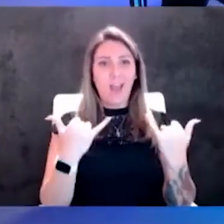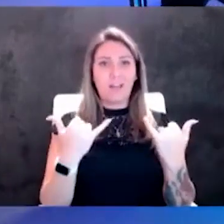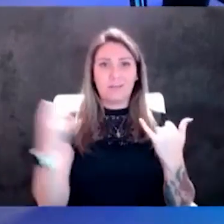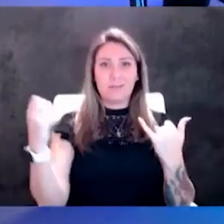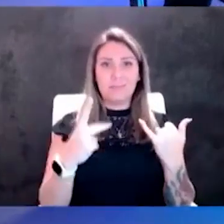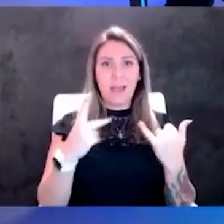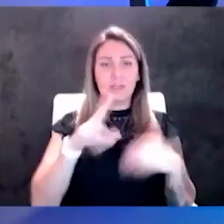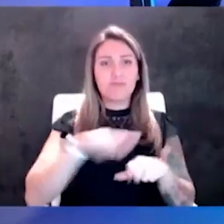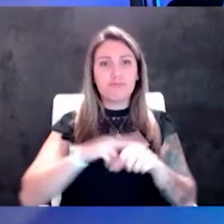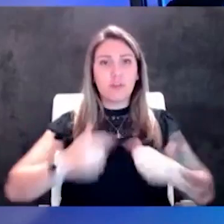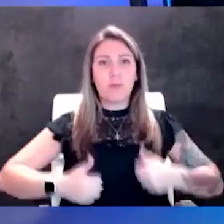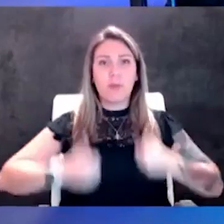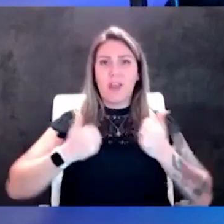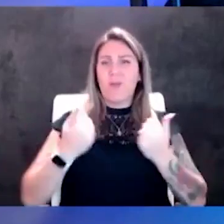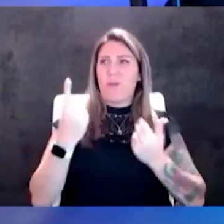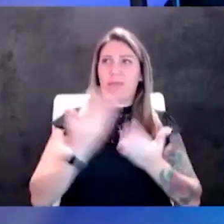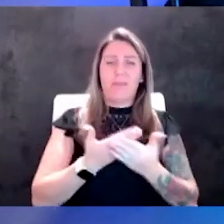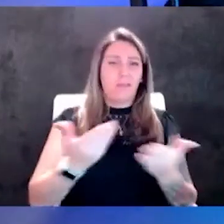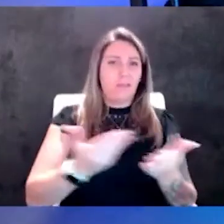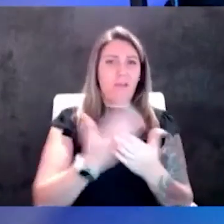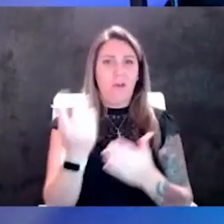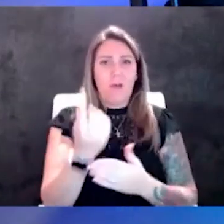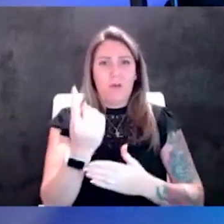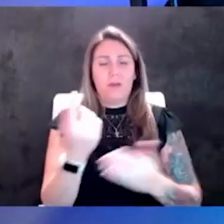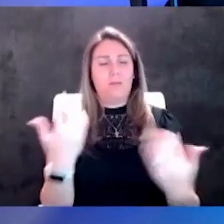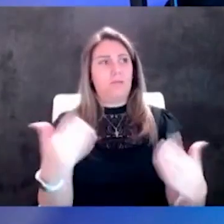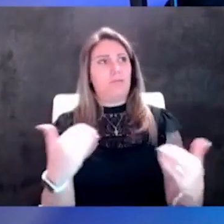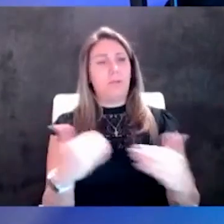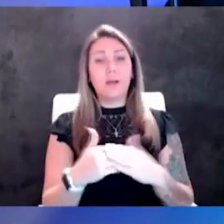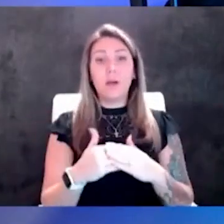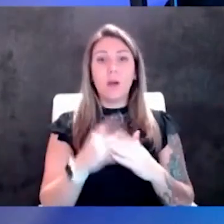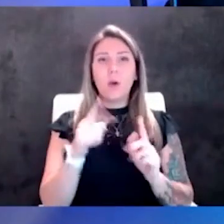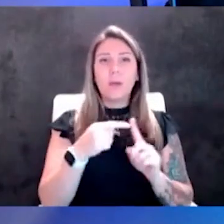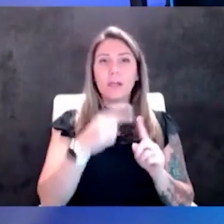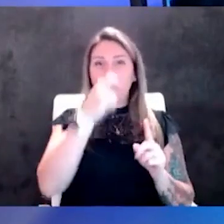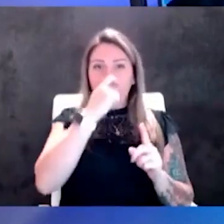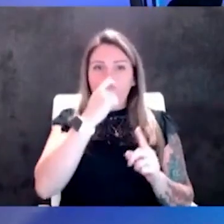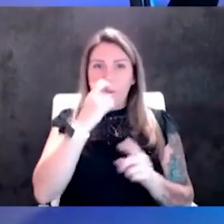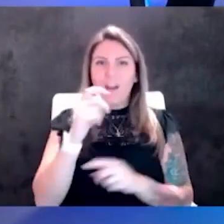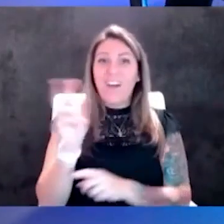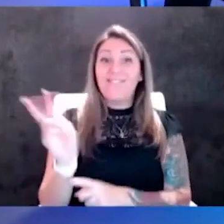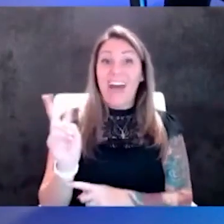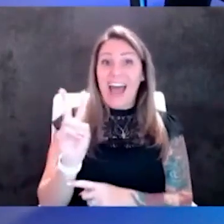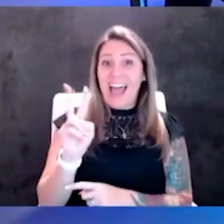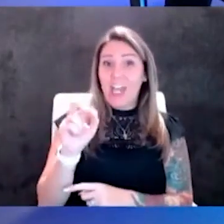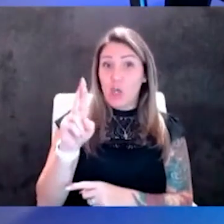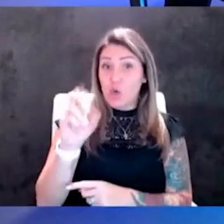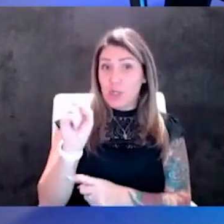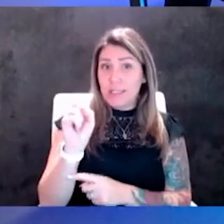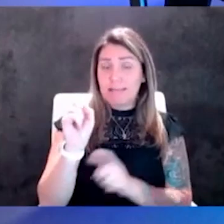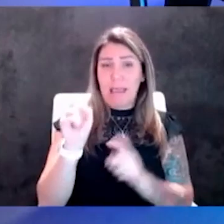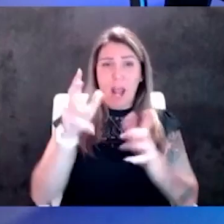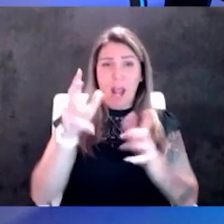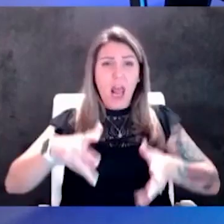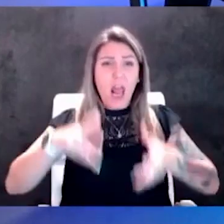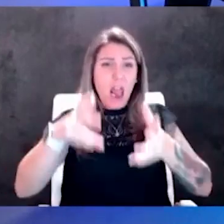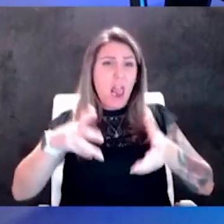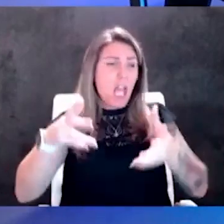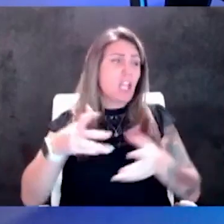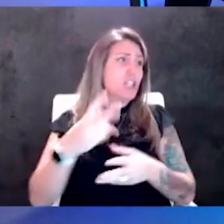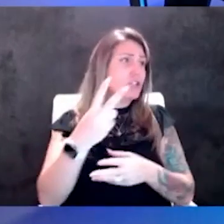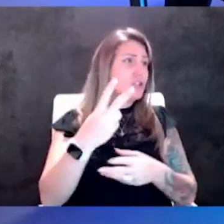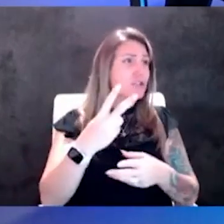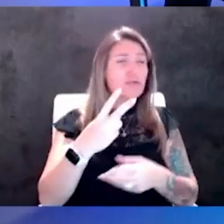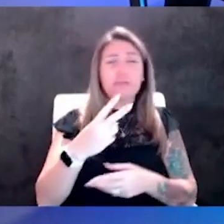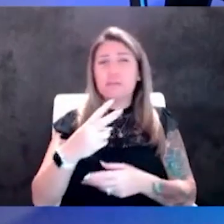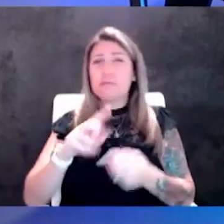struck by is that we forget that when you get a cold and you get a virus, those things can hang around for 2, 4, 6, 8 weeks before you